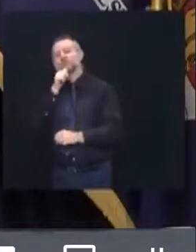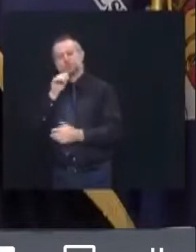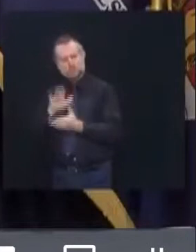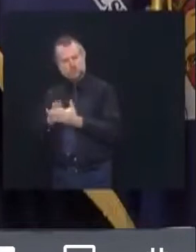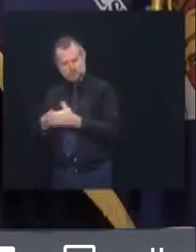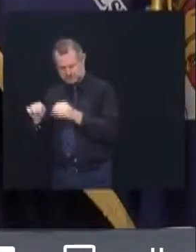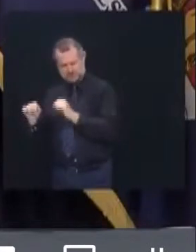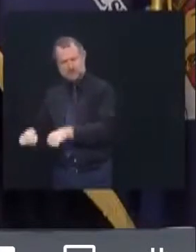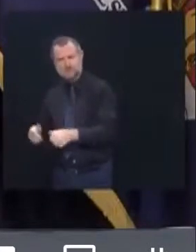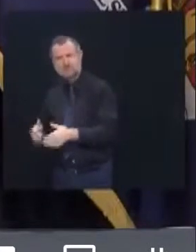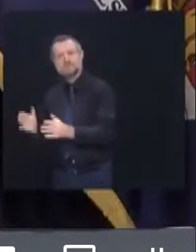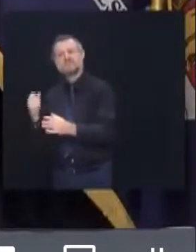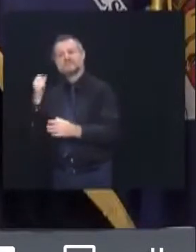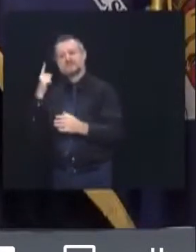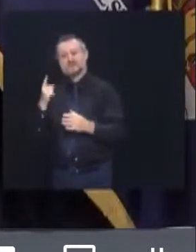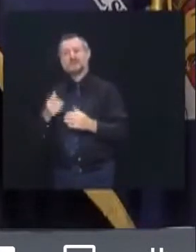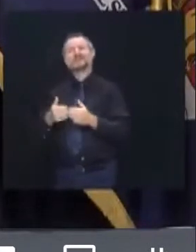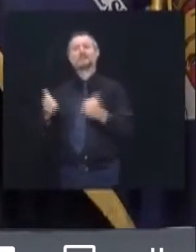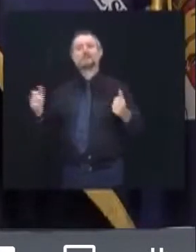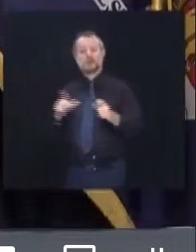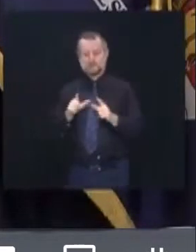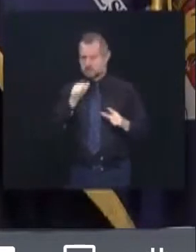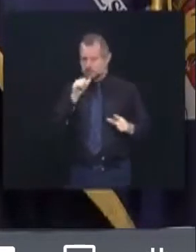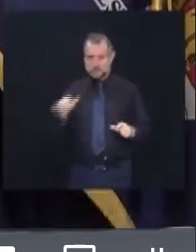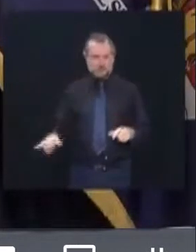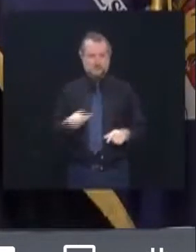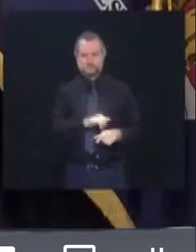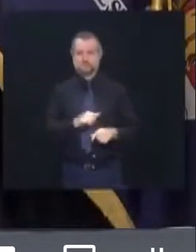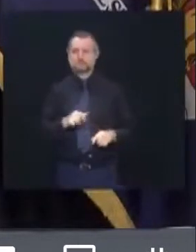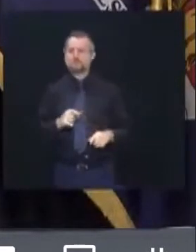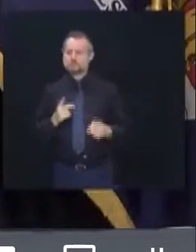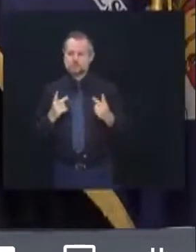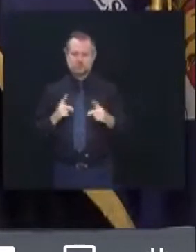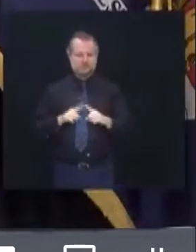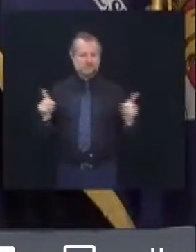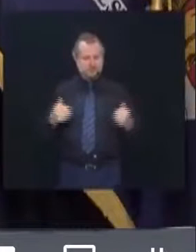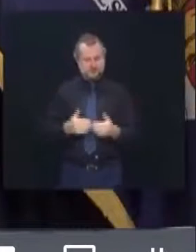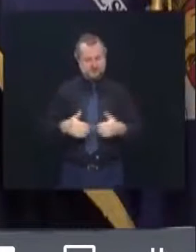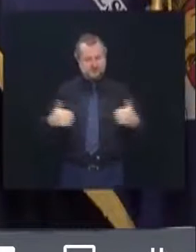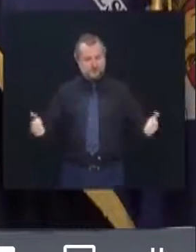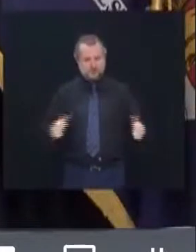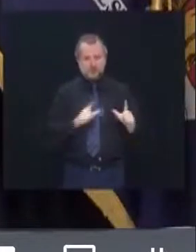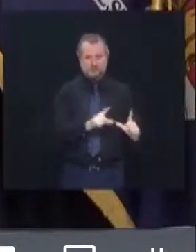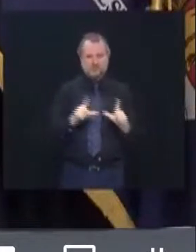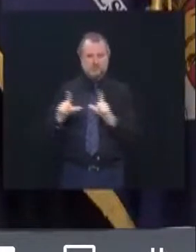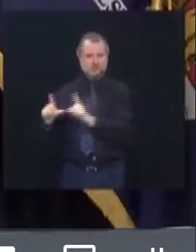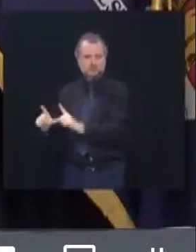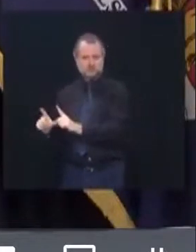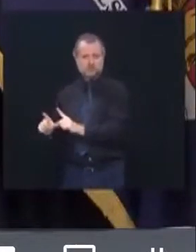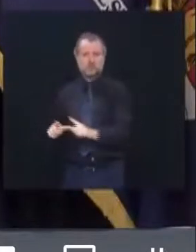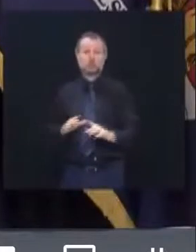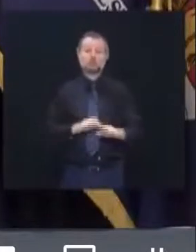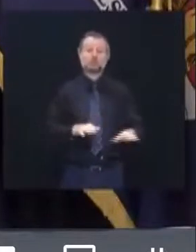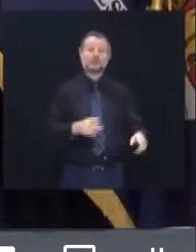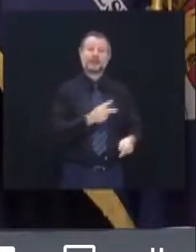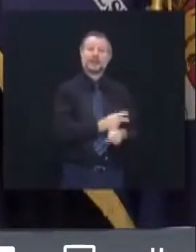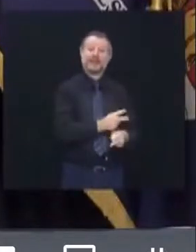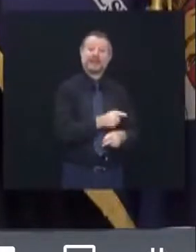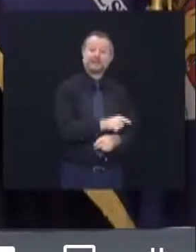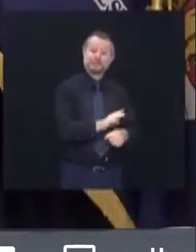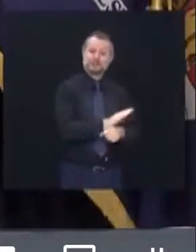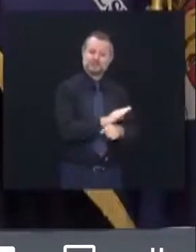under that license. But they are separate licenses. A licensed child care facility